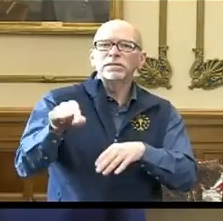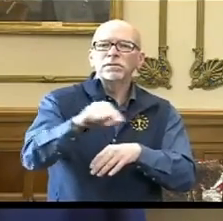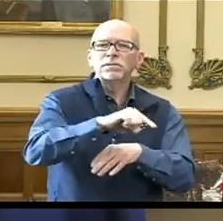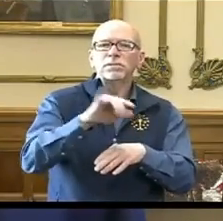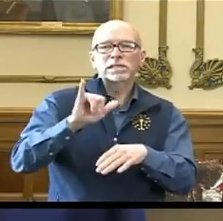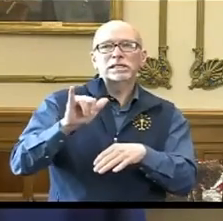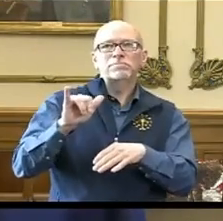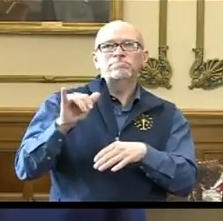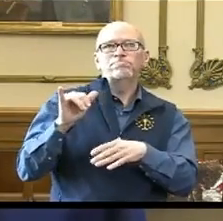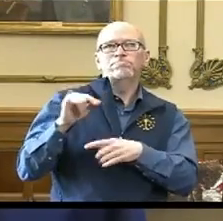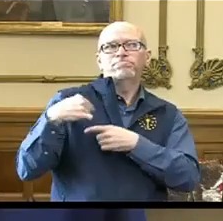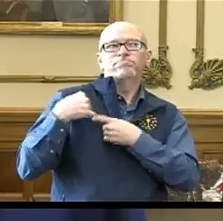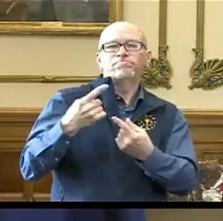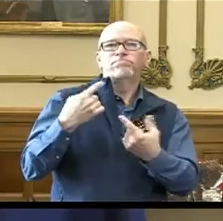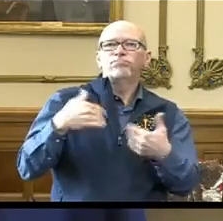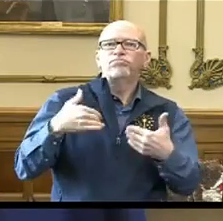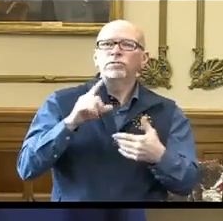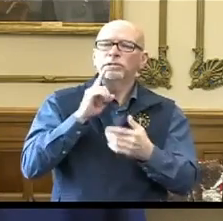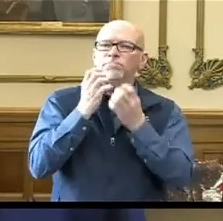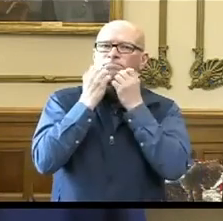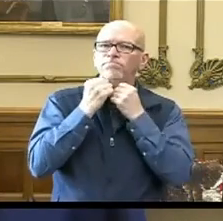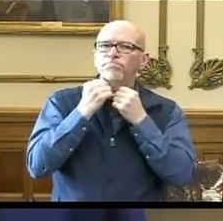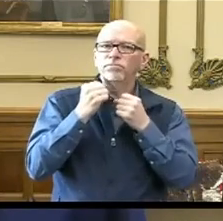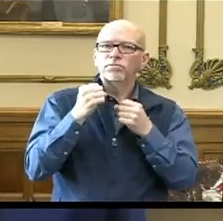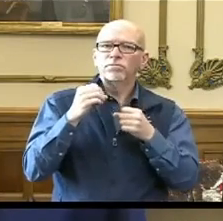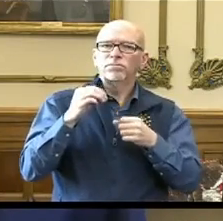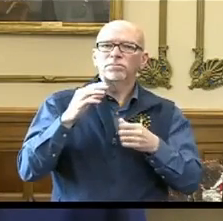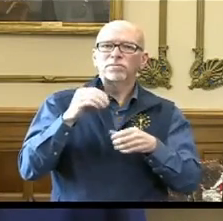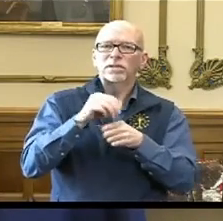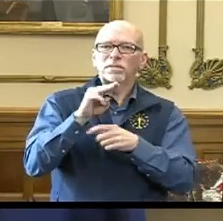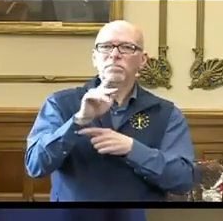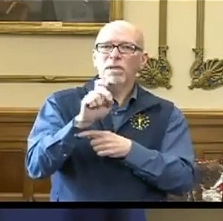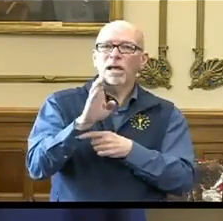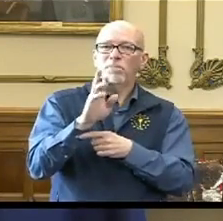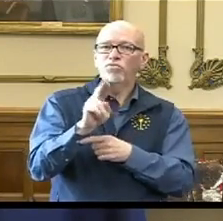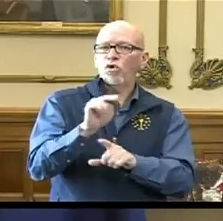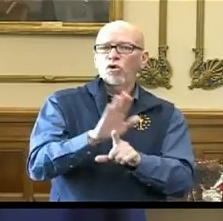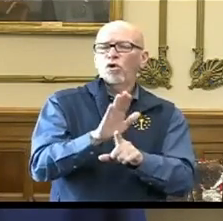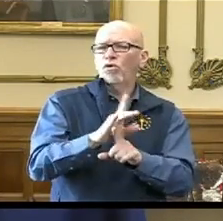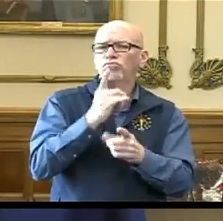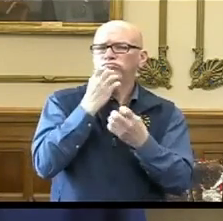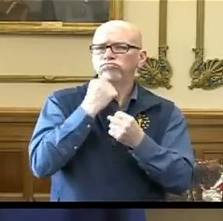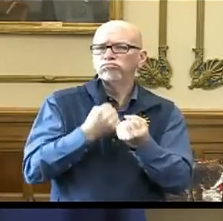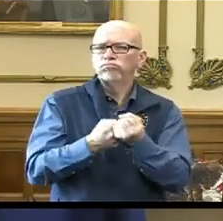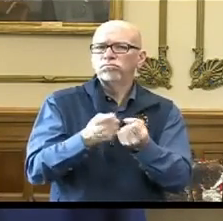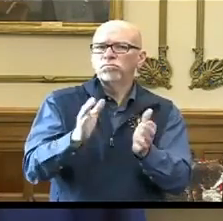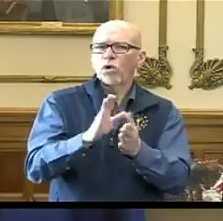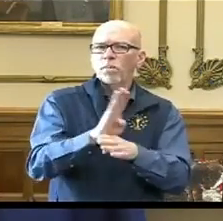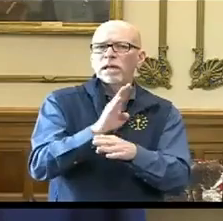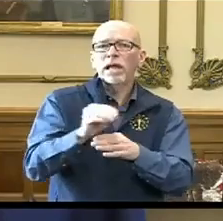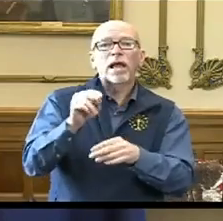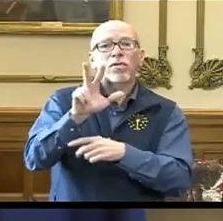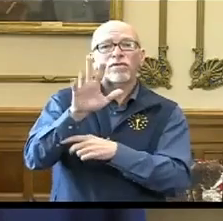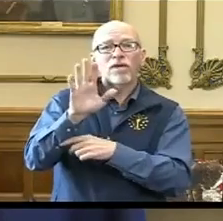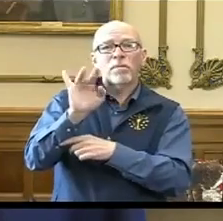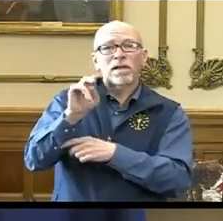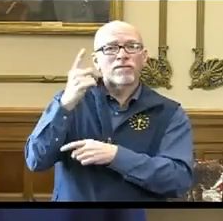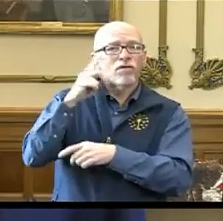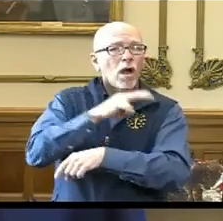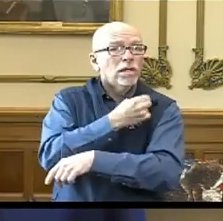been near and dear in Mike Braun's DNA. Also, $75 billion to our